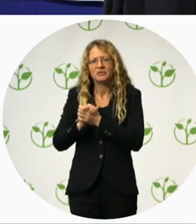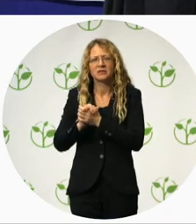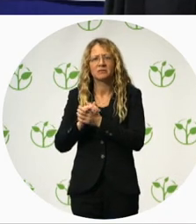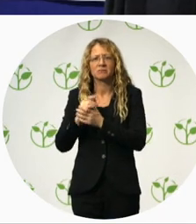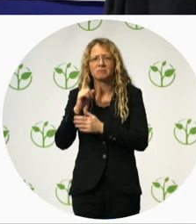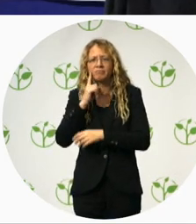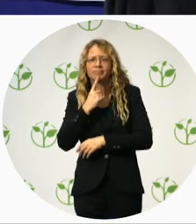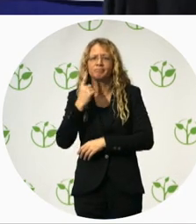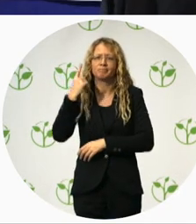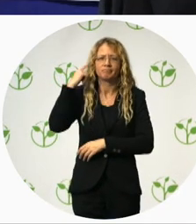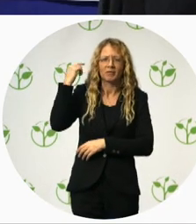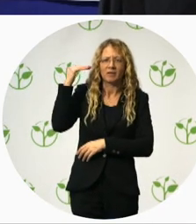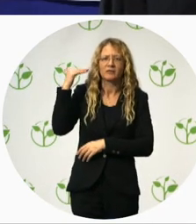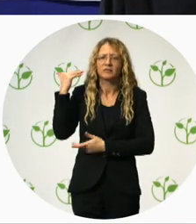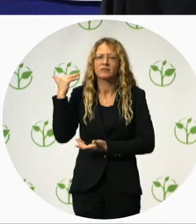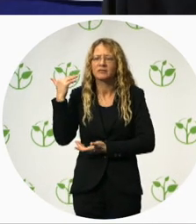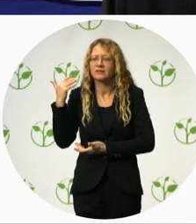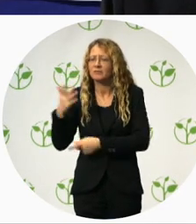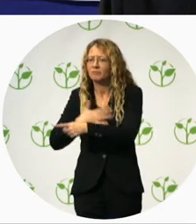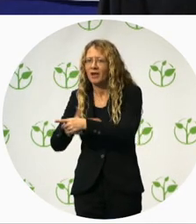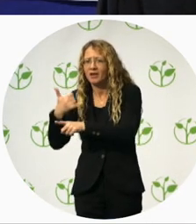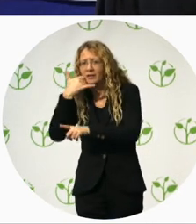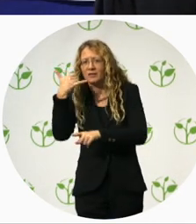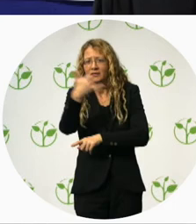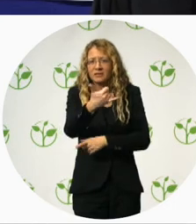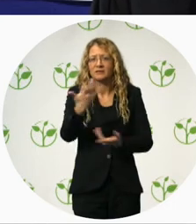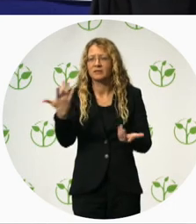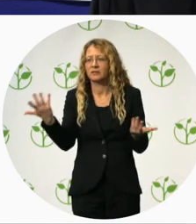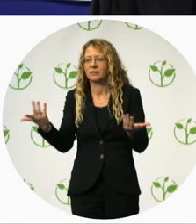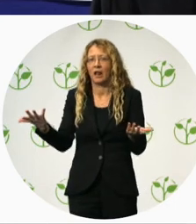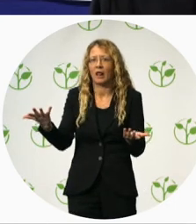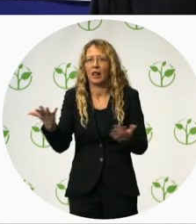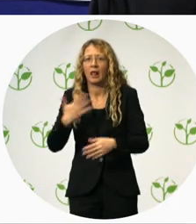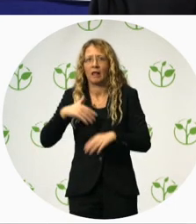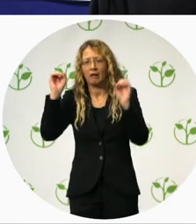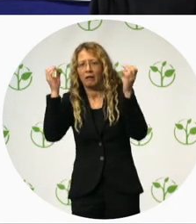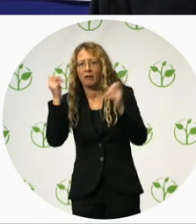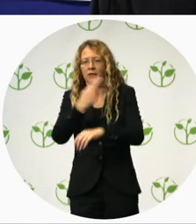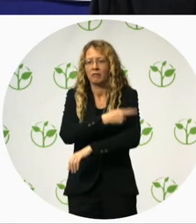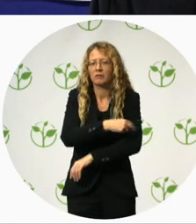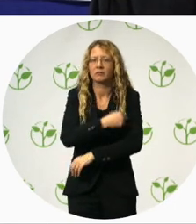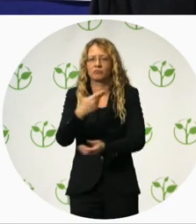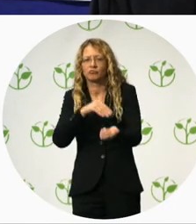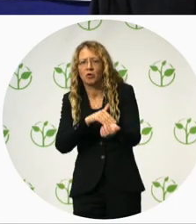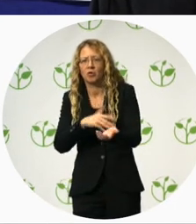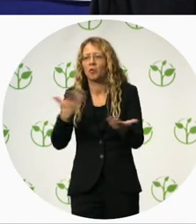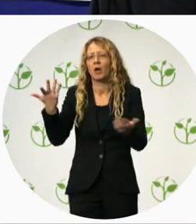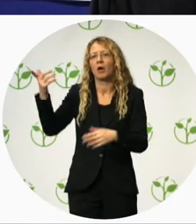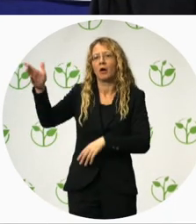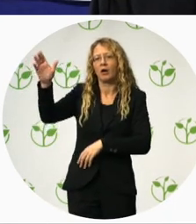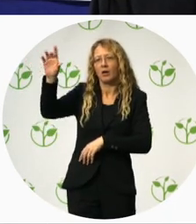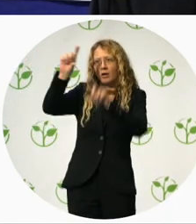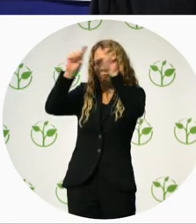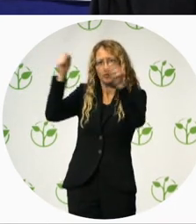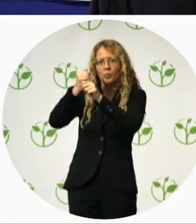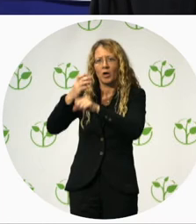you need something. Yeah, you need, I don't know, emergency support, or you want to call in a company and want to get some information.